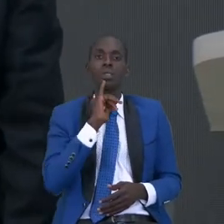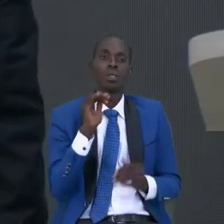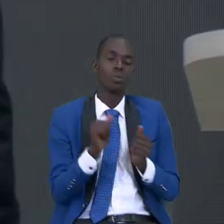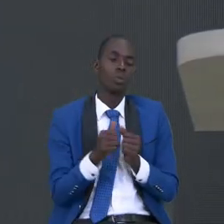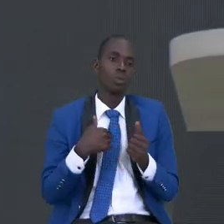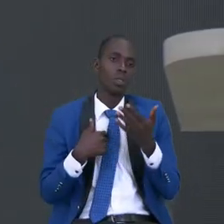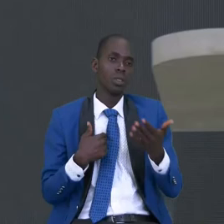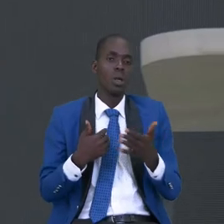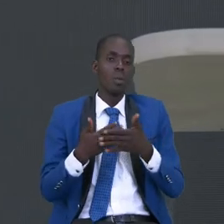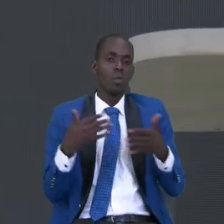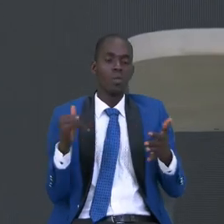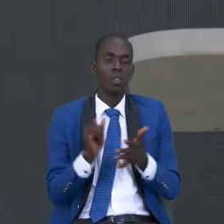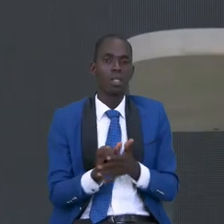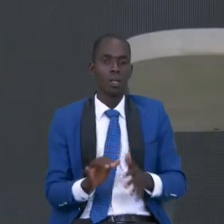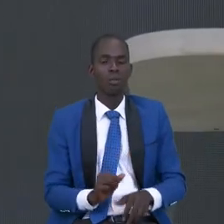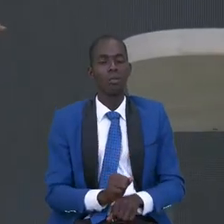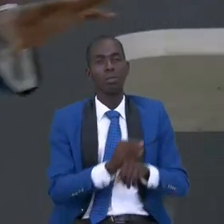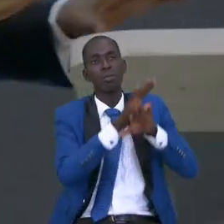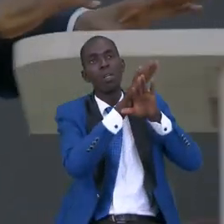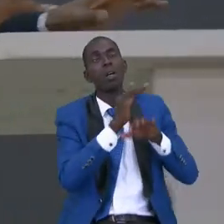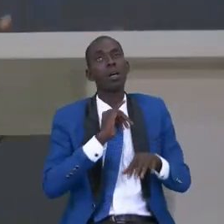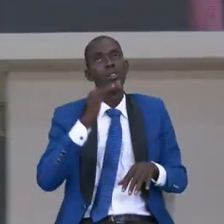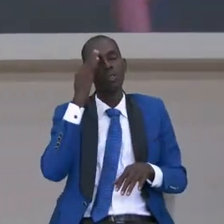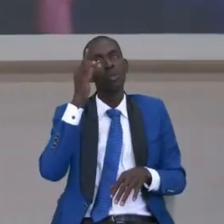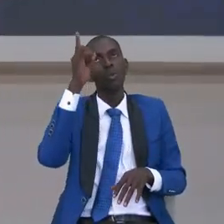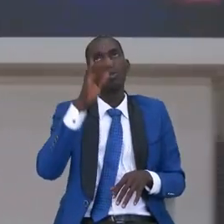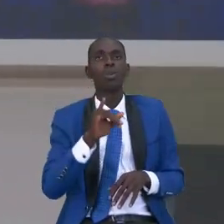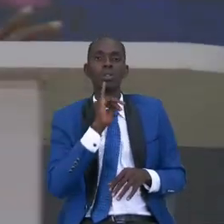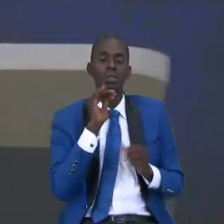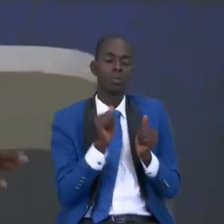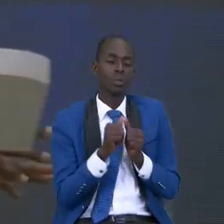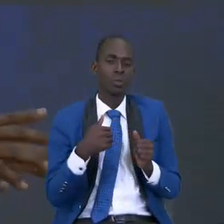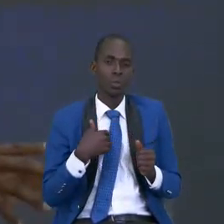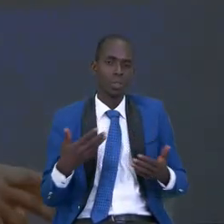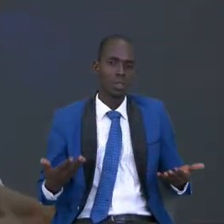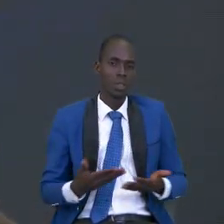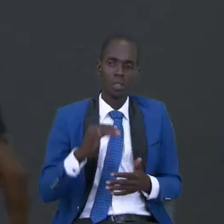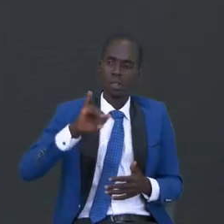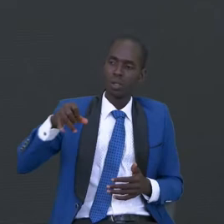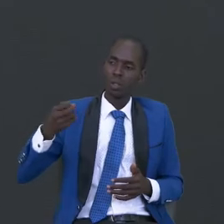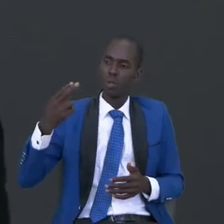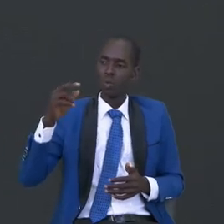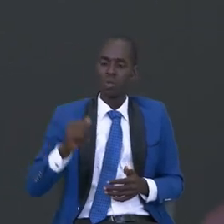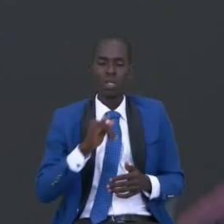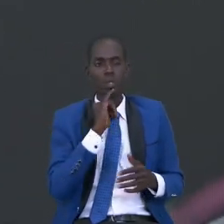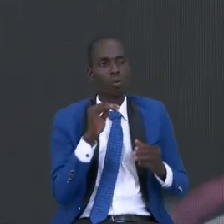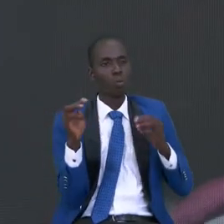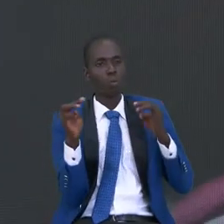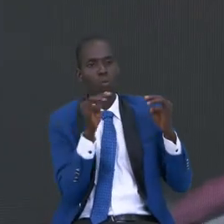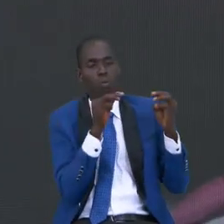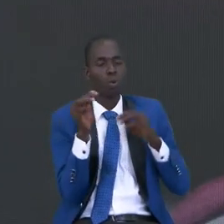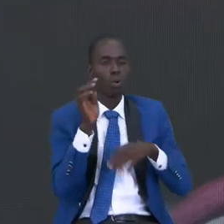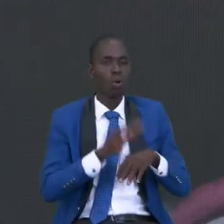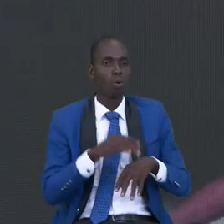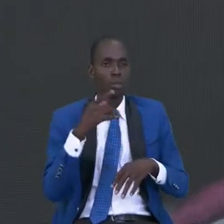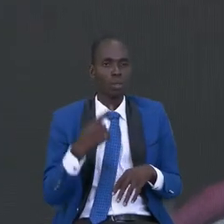water, and God is with me here. And Joshua is fighting on the battlefield, and I raise up the rod